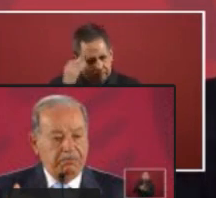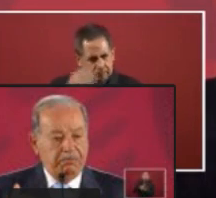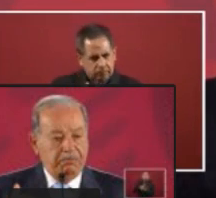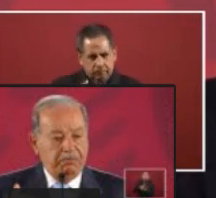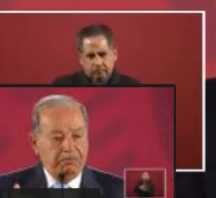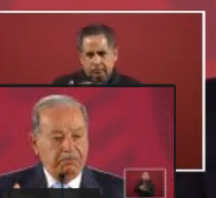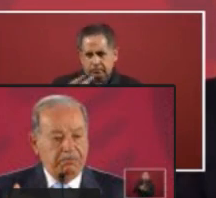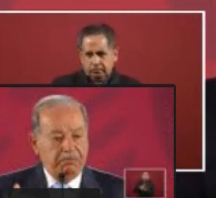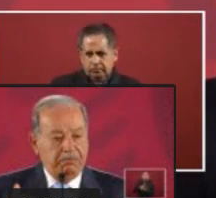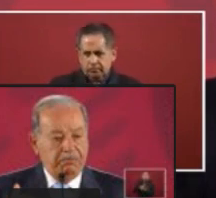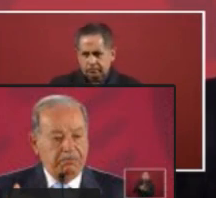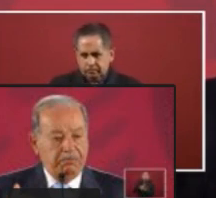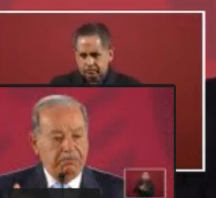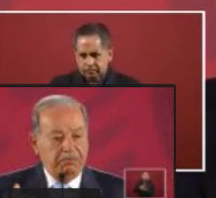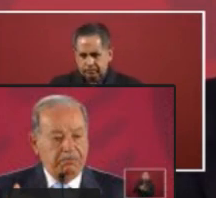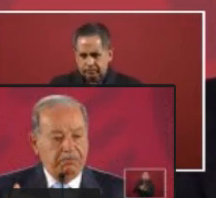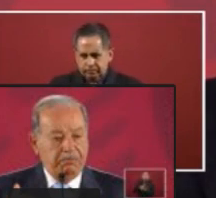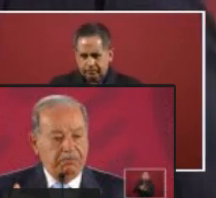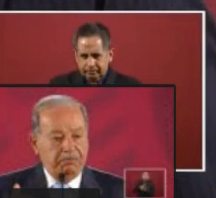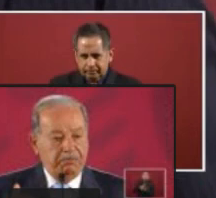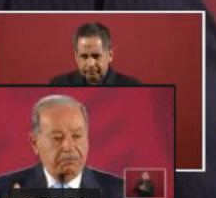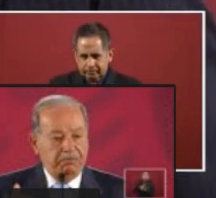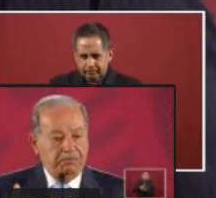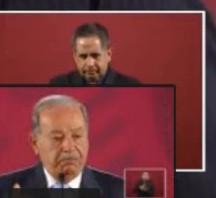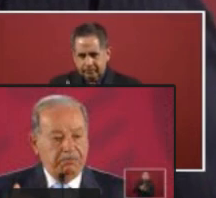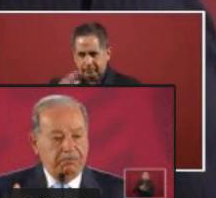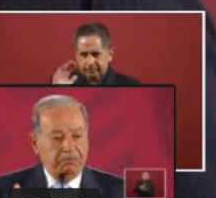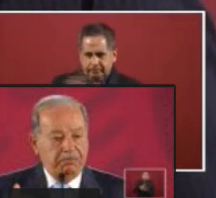with the same amount of the contract?